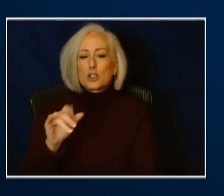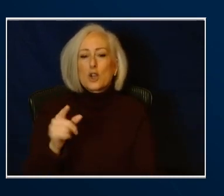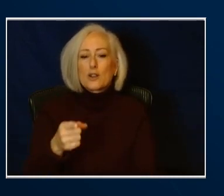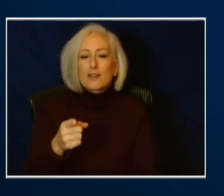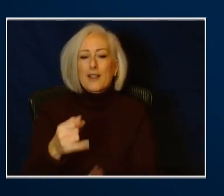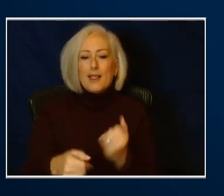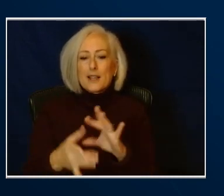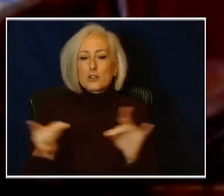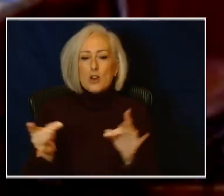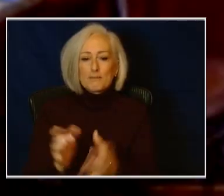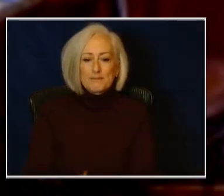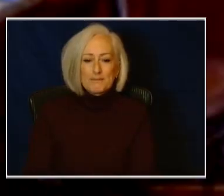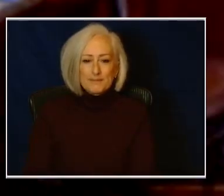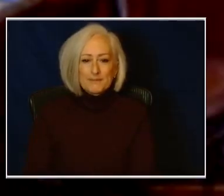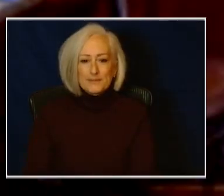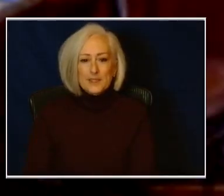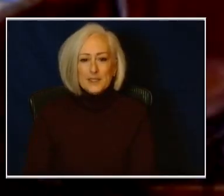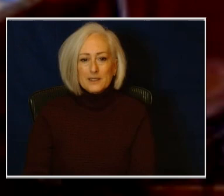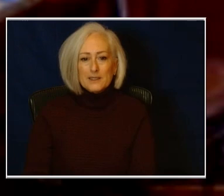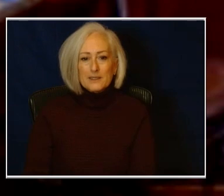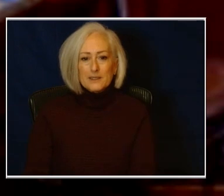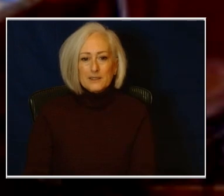thoughts.